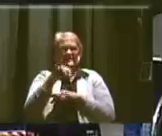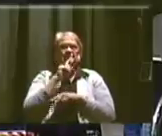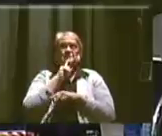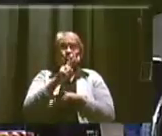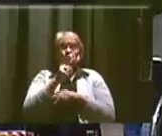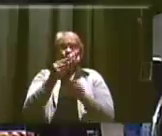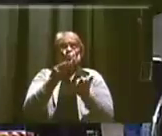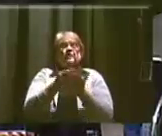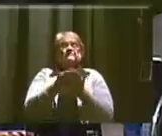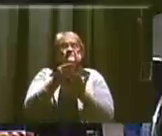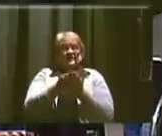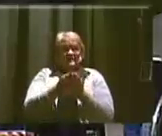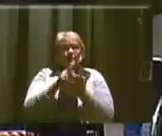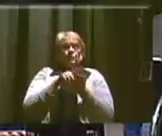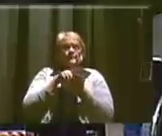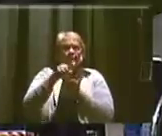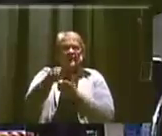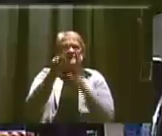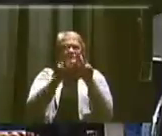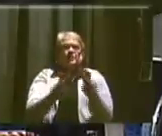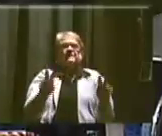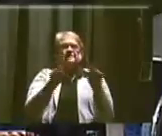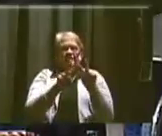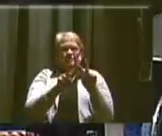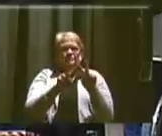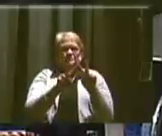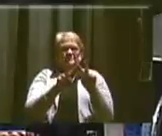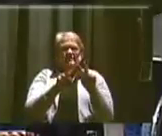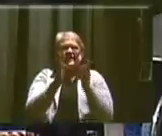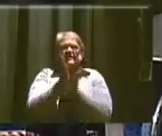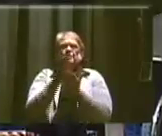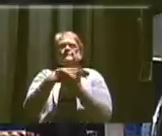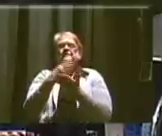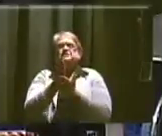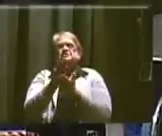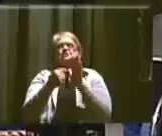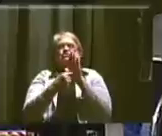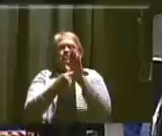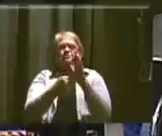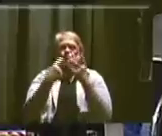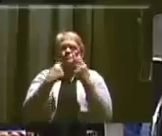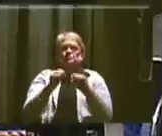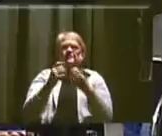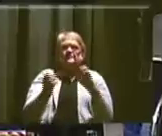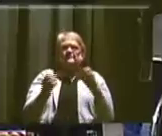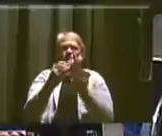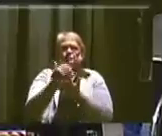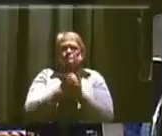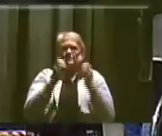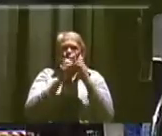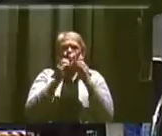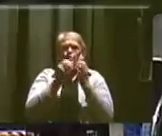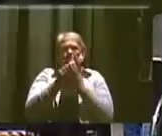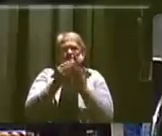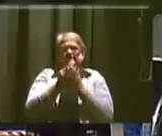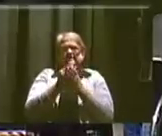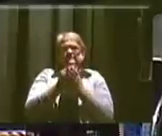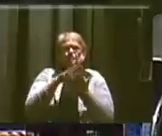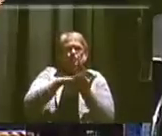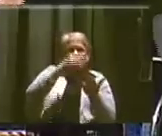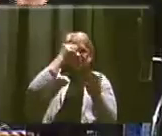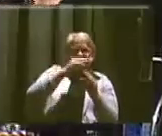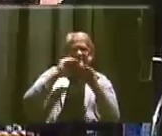we're funding our values and our budget reflects that we're trying to get more money to learning and to teaching. Thank